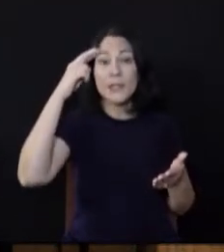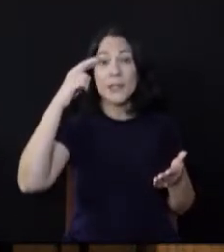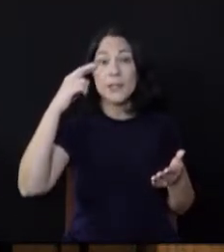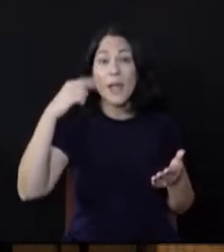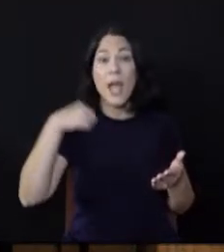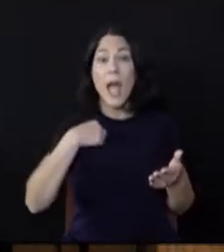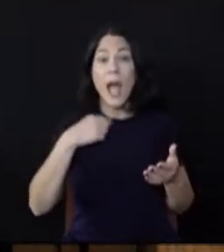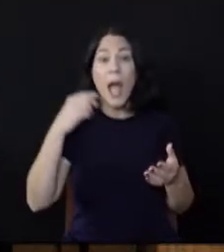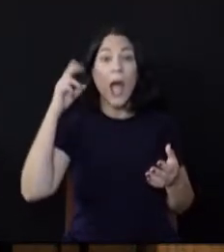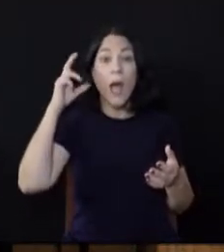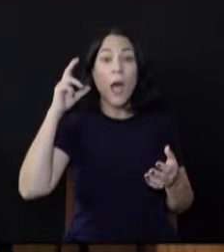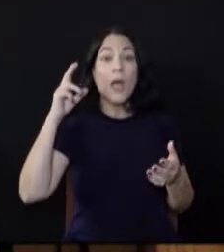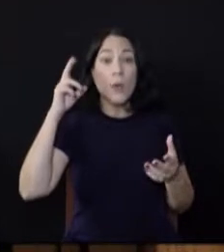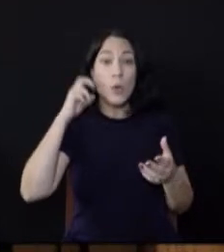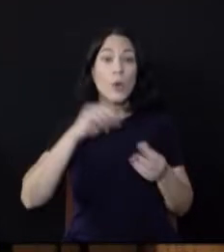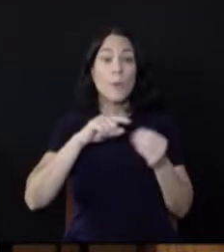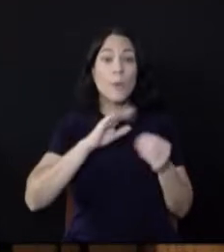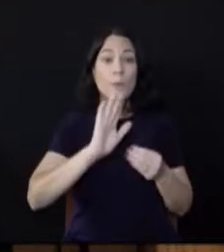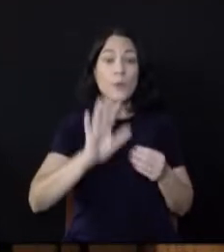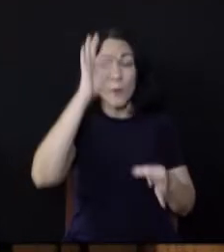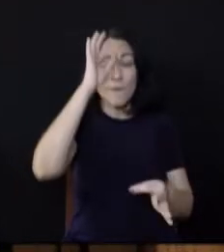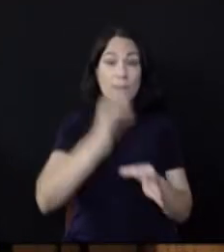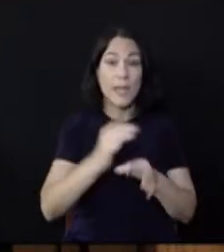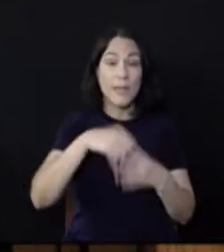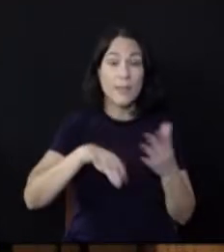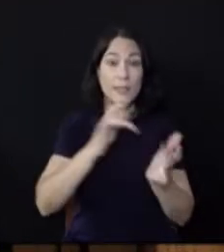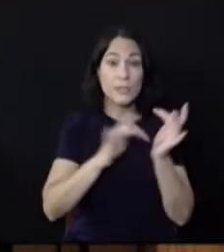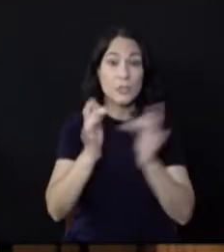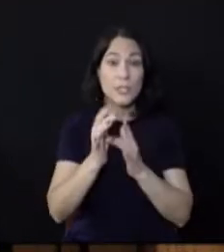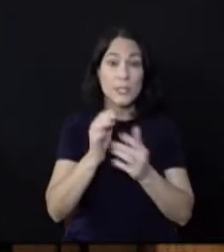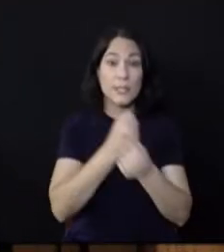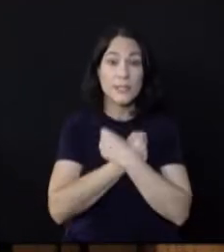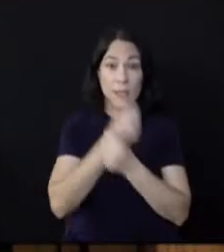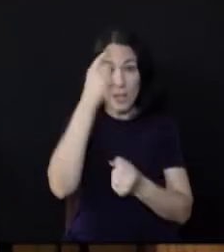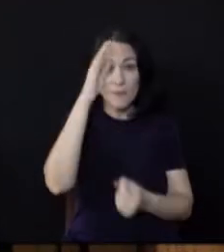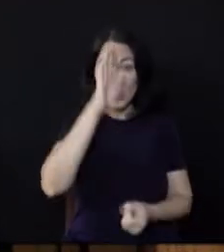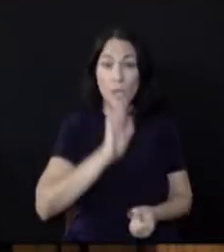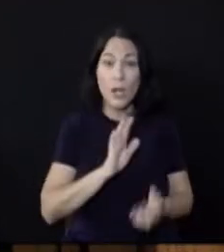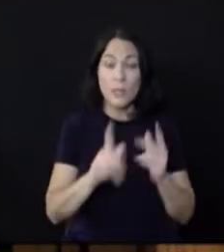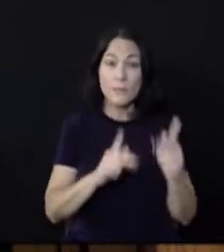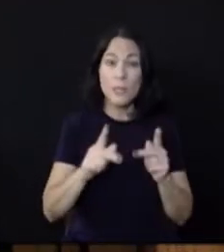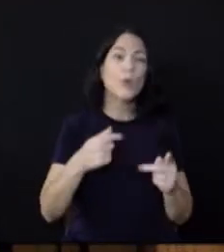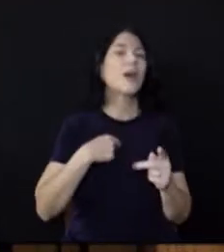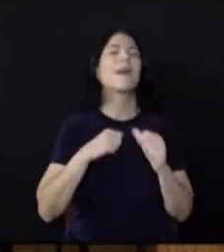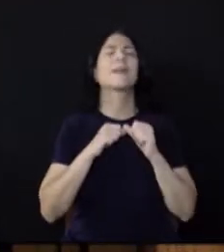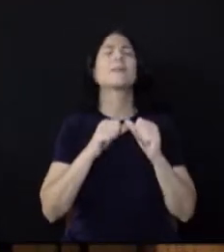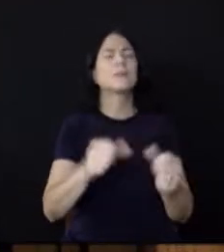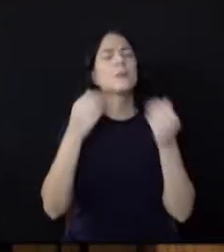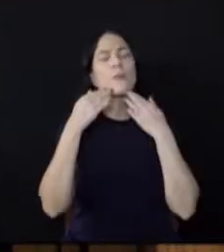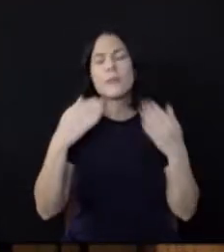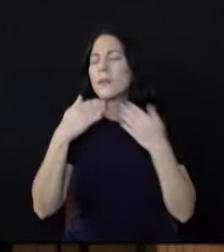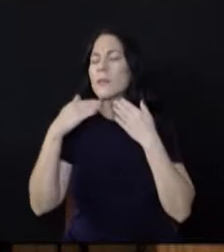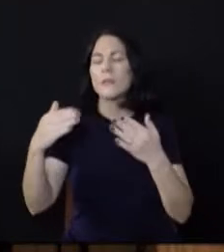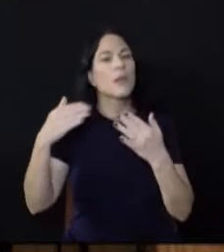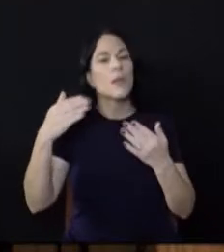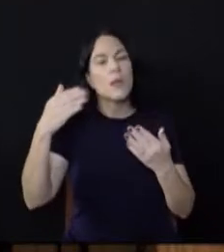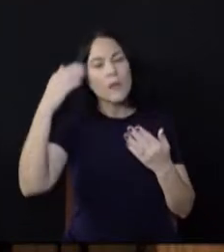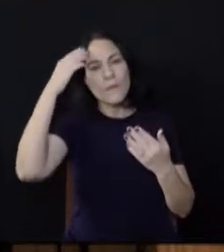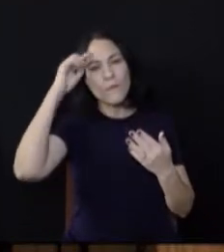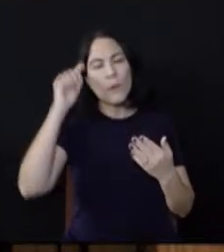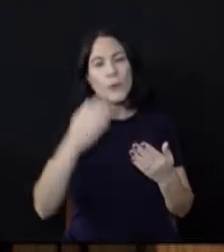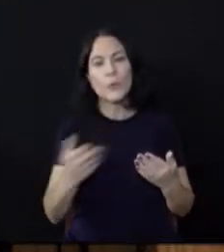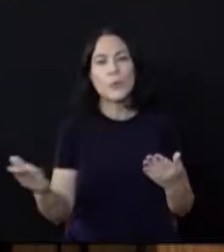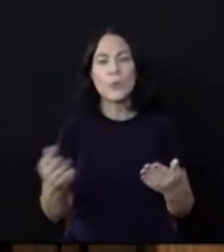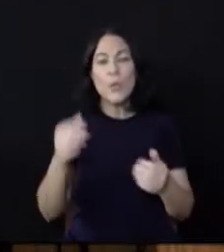heard about your faith in the Lord Jesus and your love for God's people, I have not stopped giving thanks for you, remembering you in my prayers. I